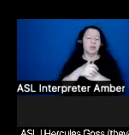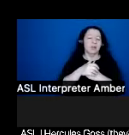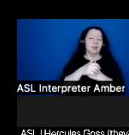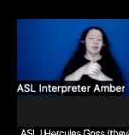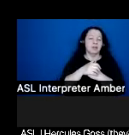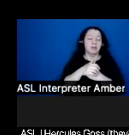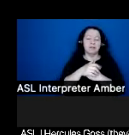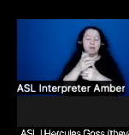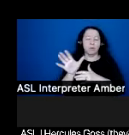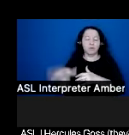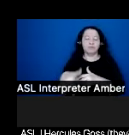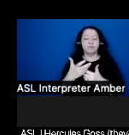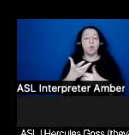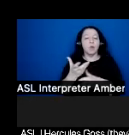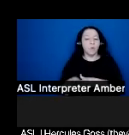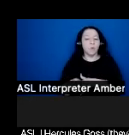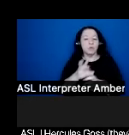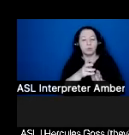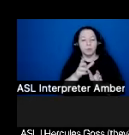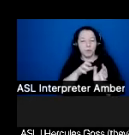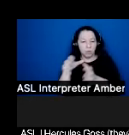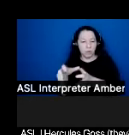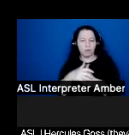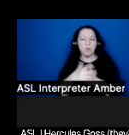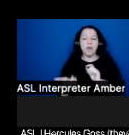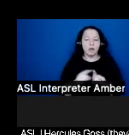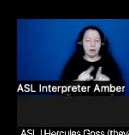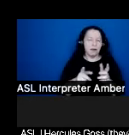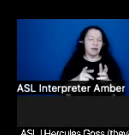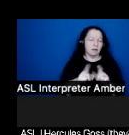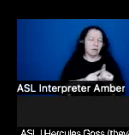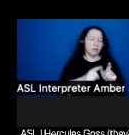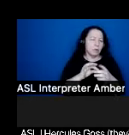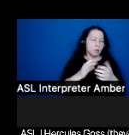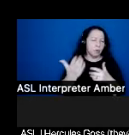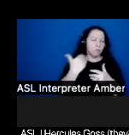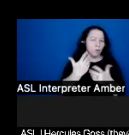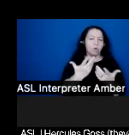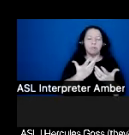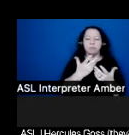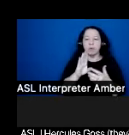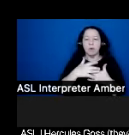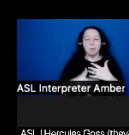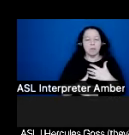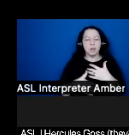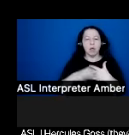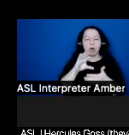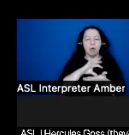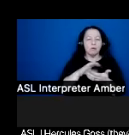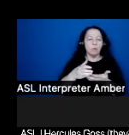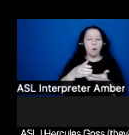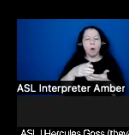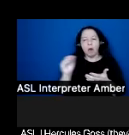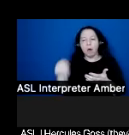Also, again, like I mentioned previous slide, like things with blood quantum, and sort of systematic destruction,